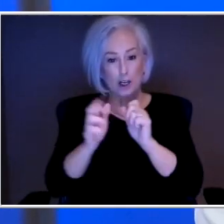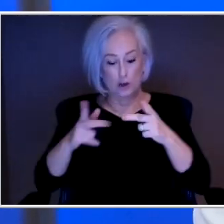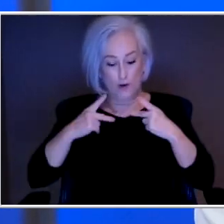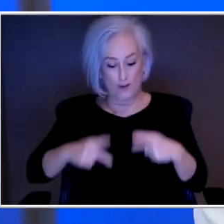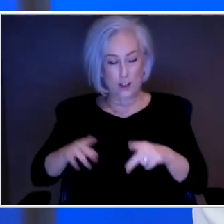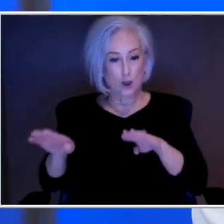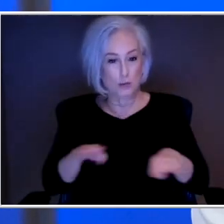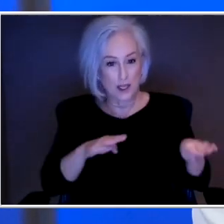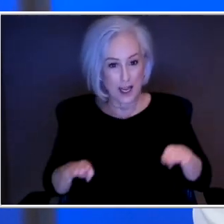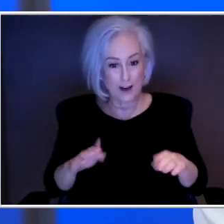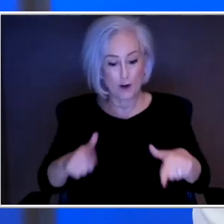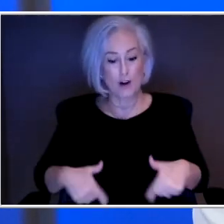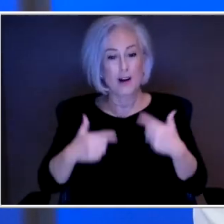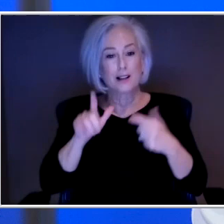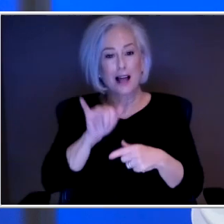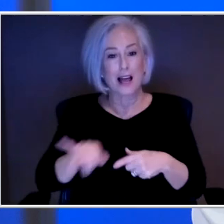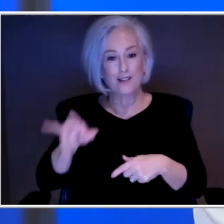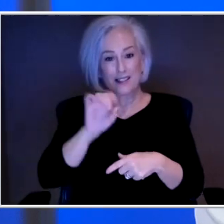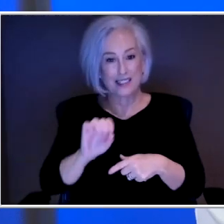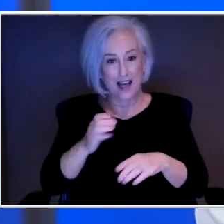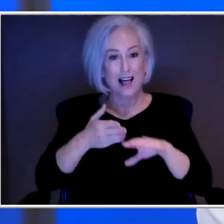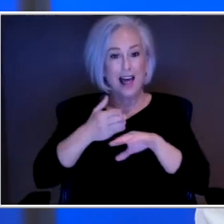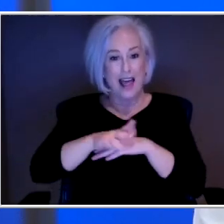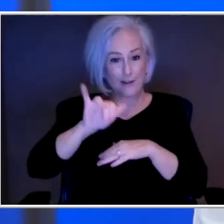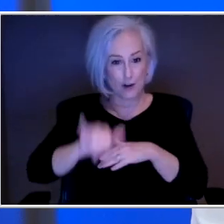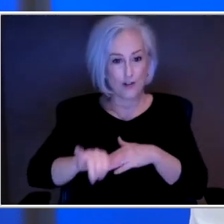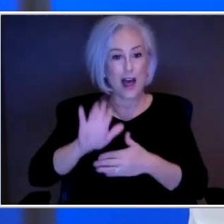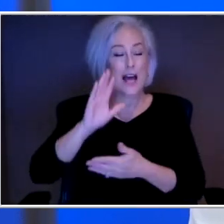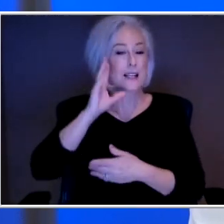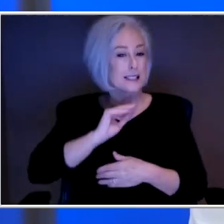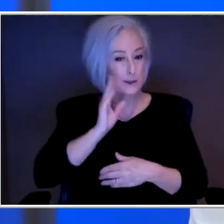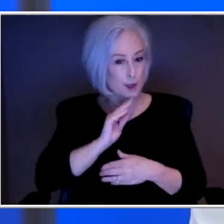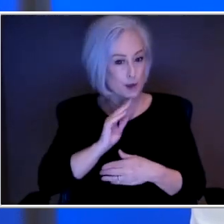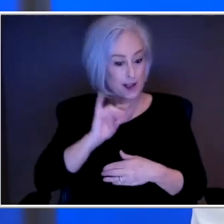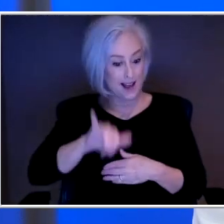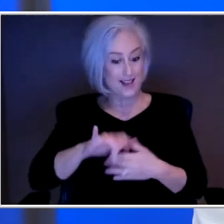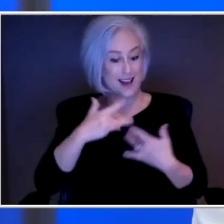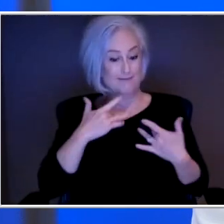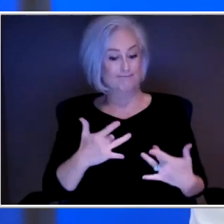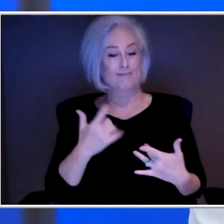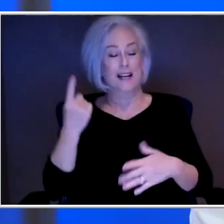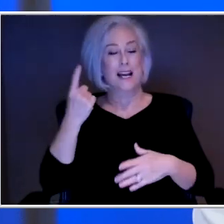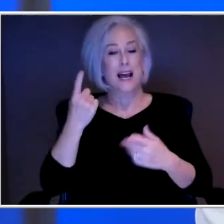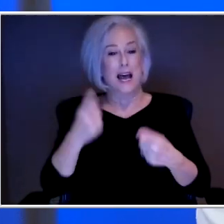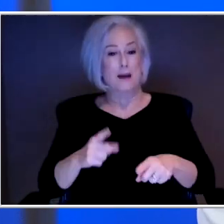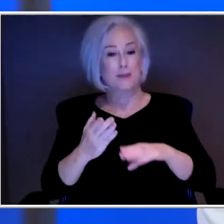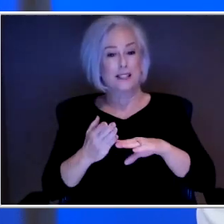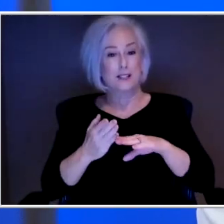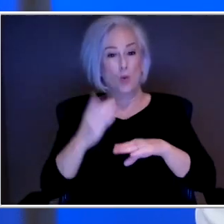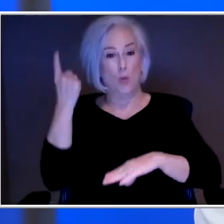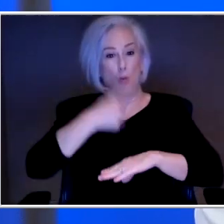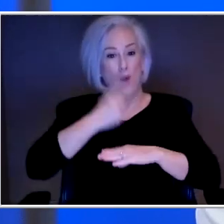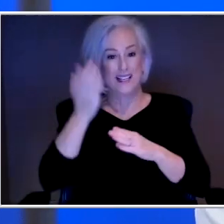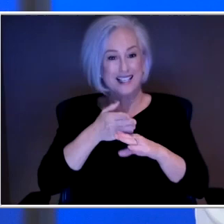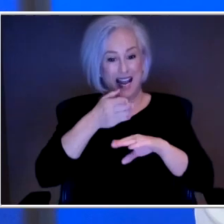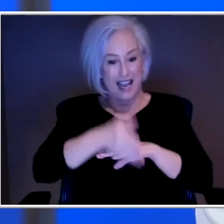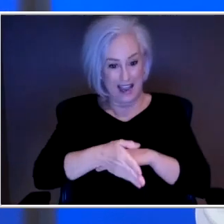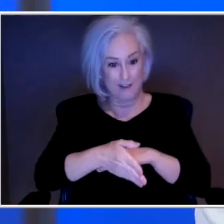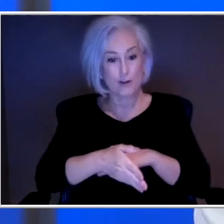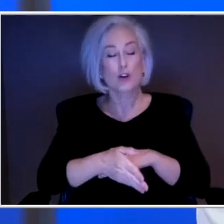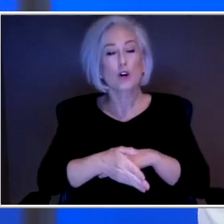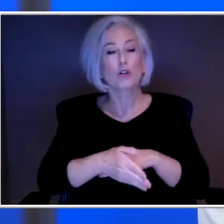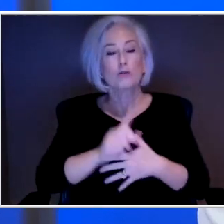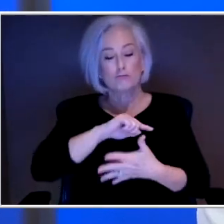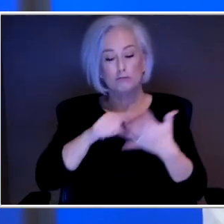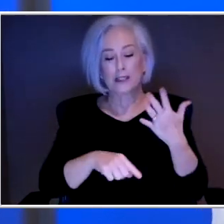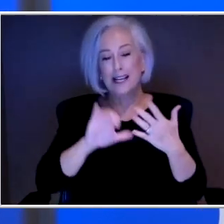what they're doing after the experience. And that's typically done the day after a psychedelic experience with the classical drugs. With ketamine, some patients